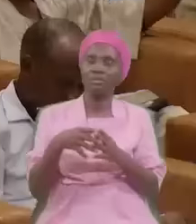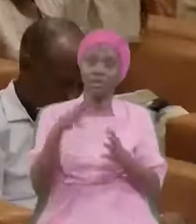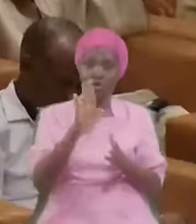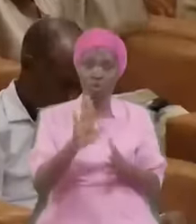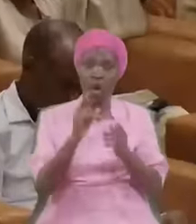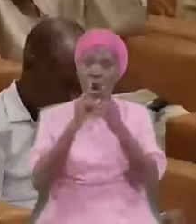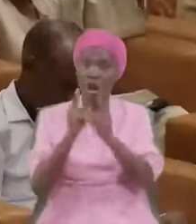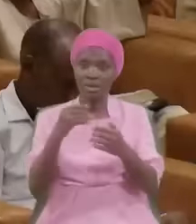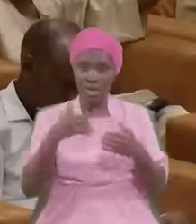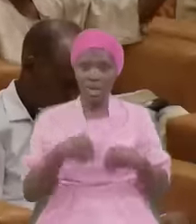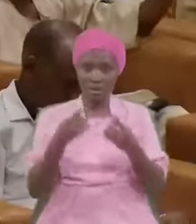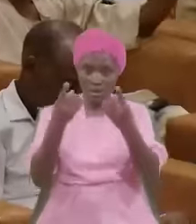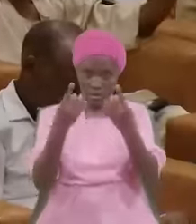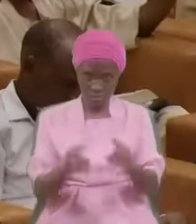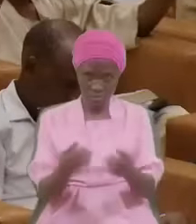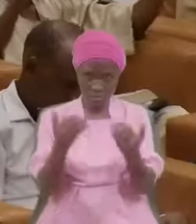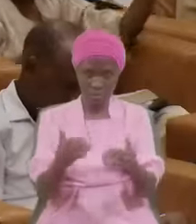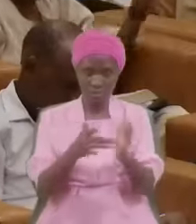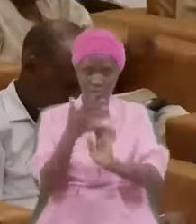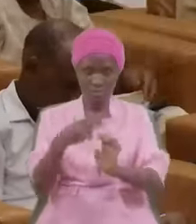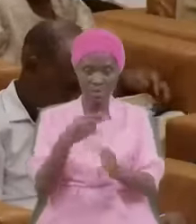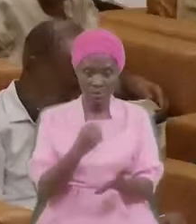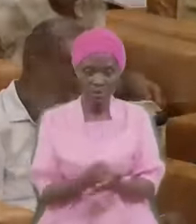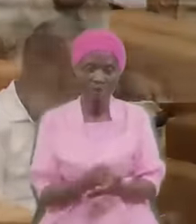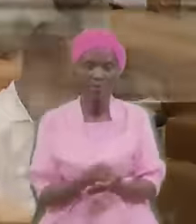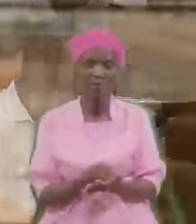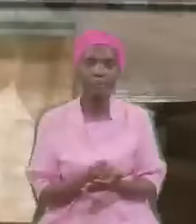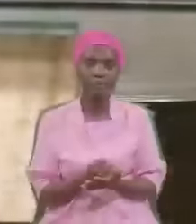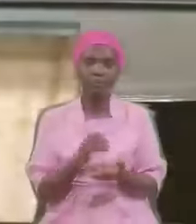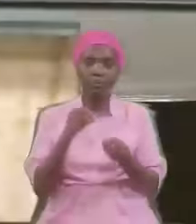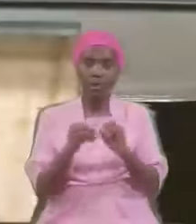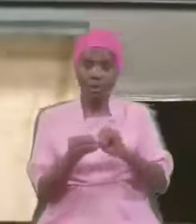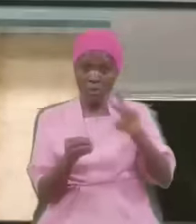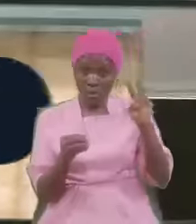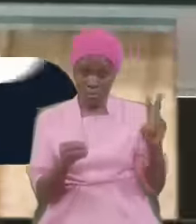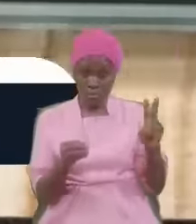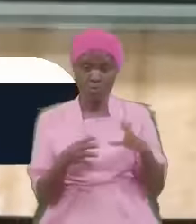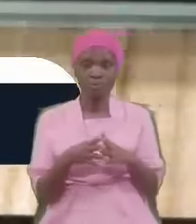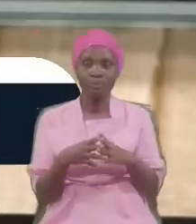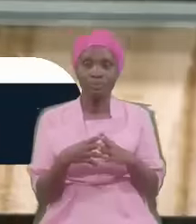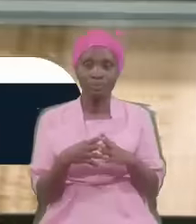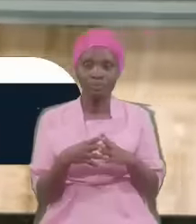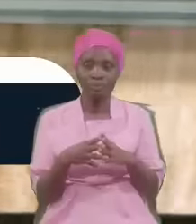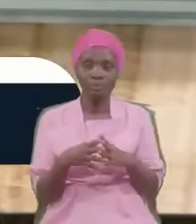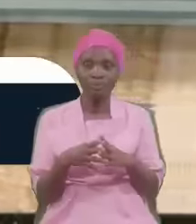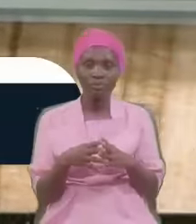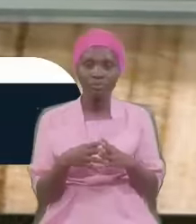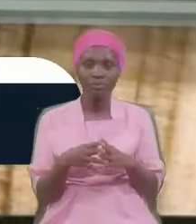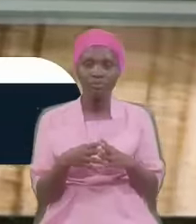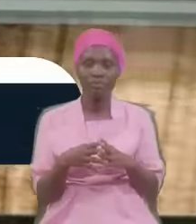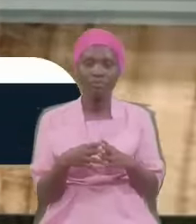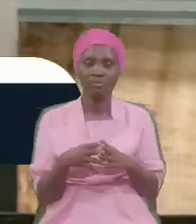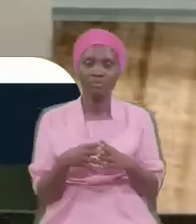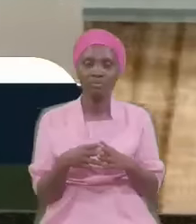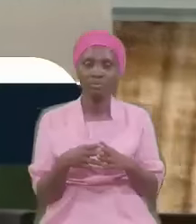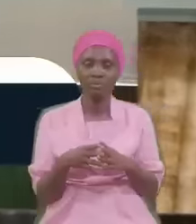come. We're looking at number two here. Number two, we're looking at simplified ways